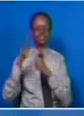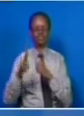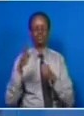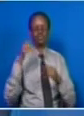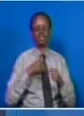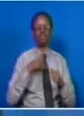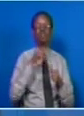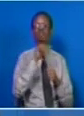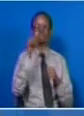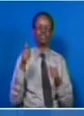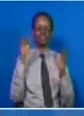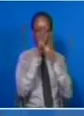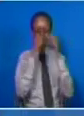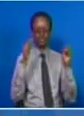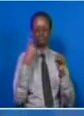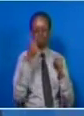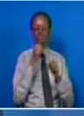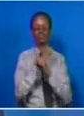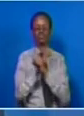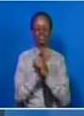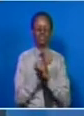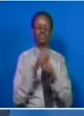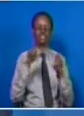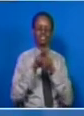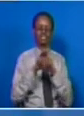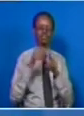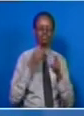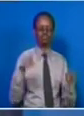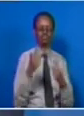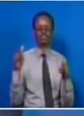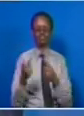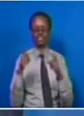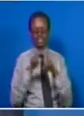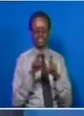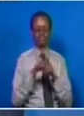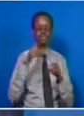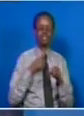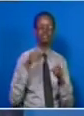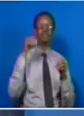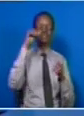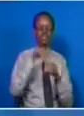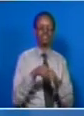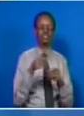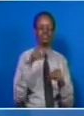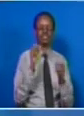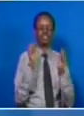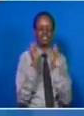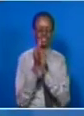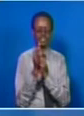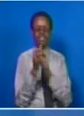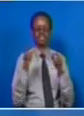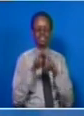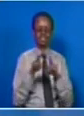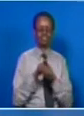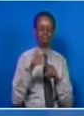election, violence broke out in Rift Valley. In 1997, the same thing. In 2013, there was no incumbent defending election and we had a relatively peaceful